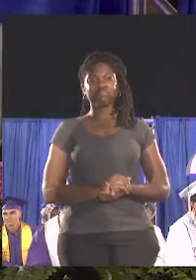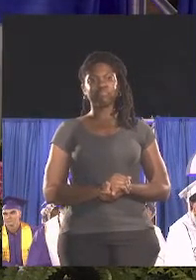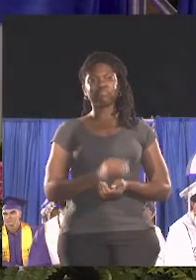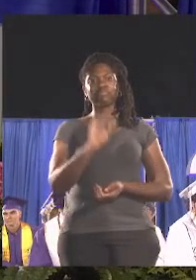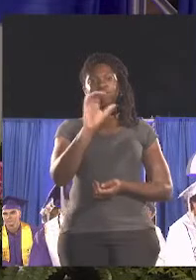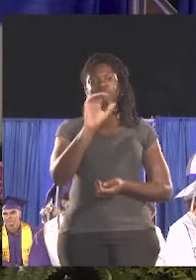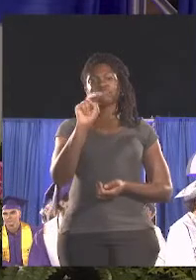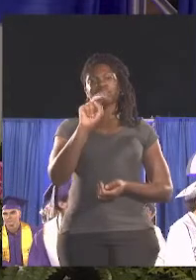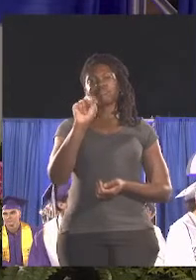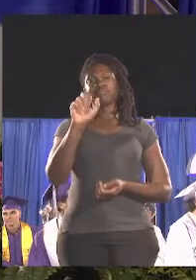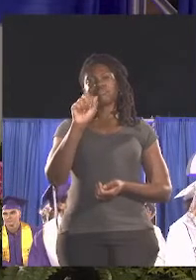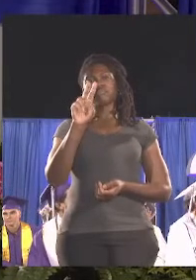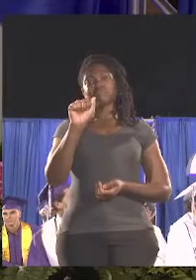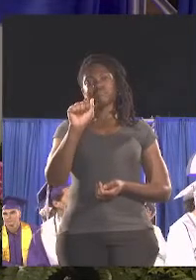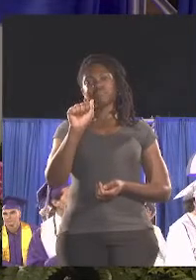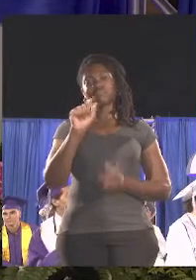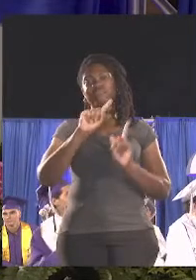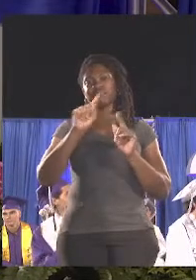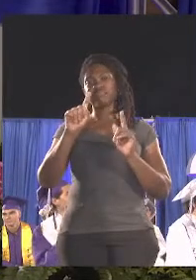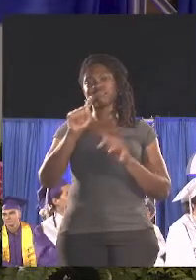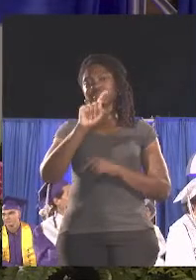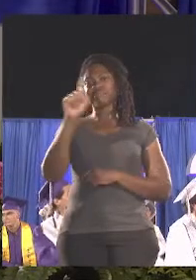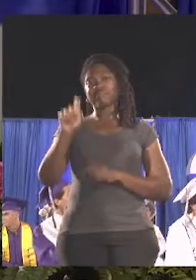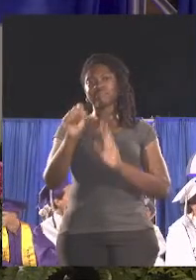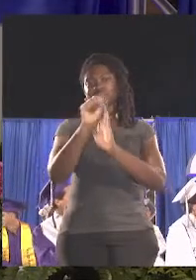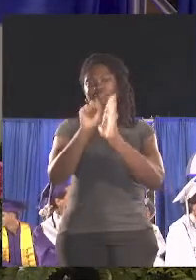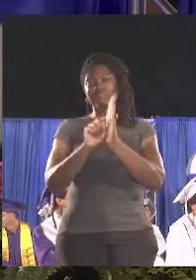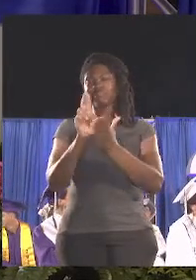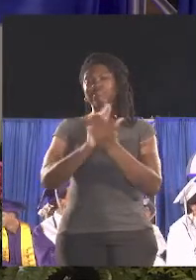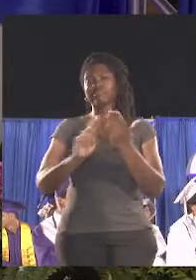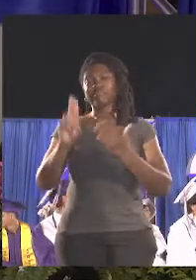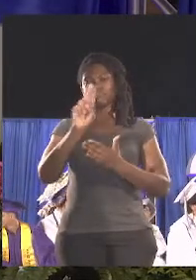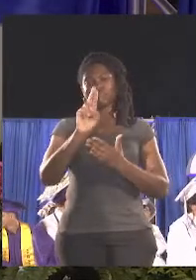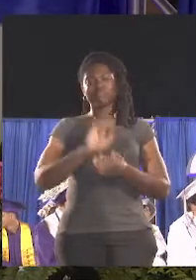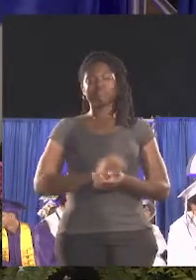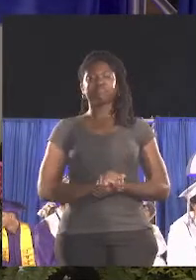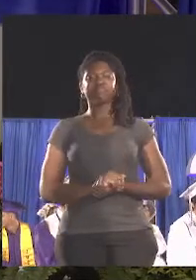Cassandra N. Nava, Texas State University.